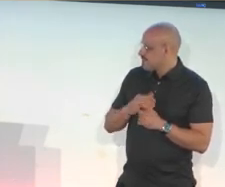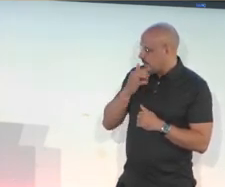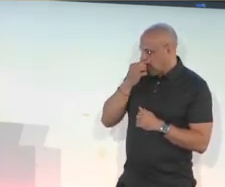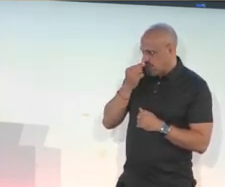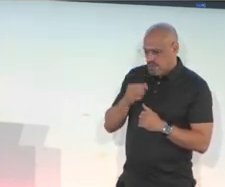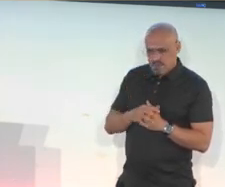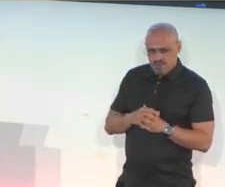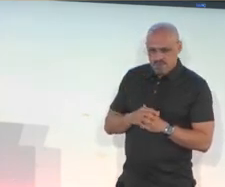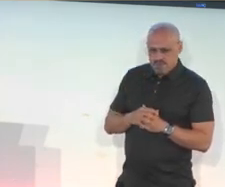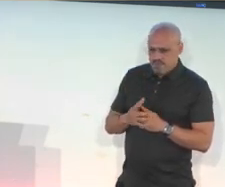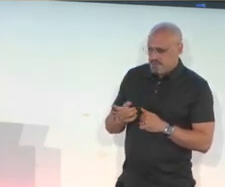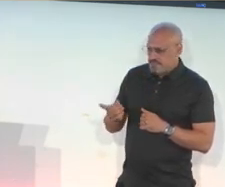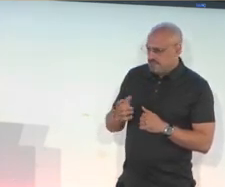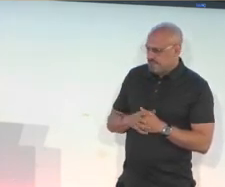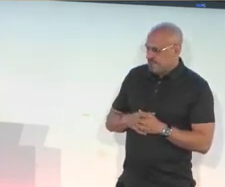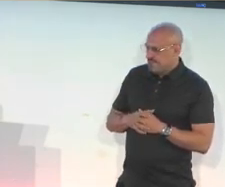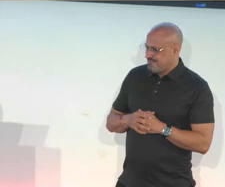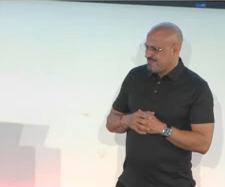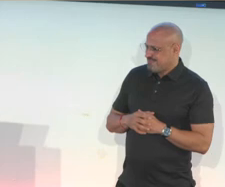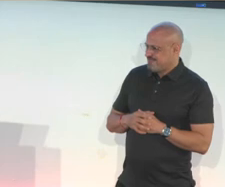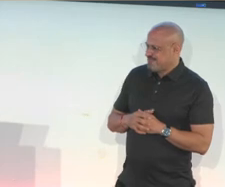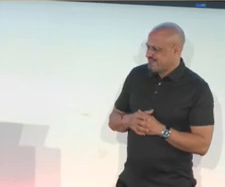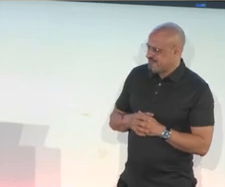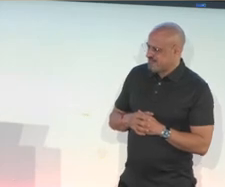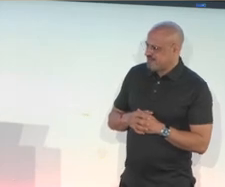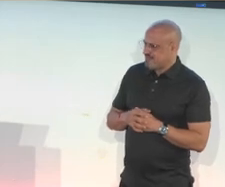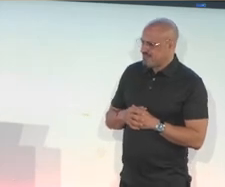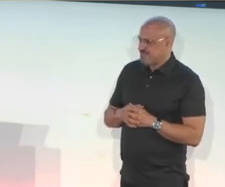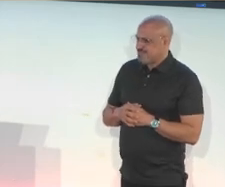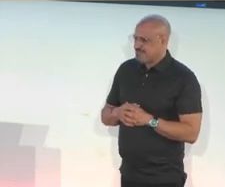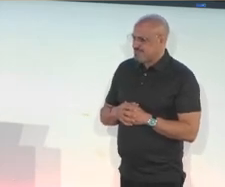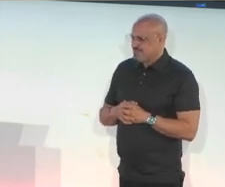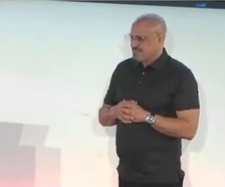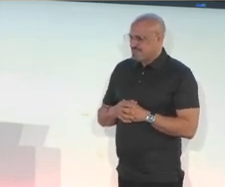Well, I talked for 30 minutes, almost.